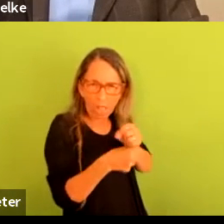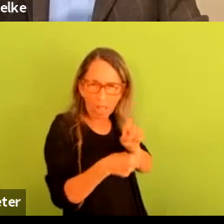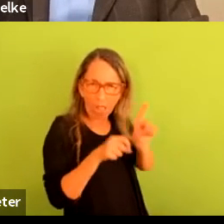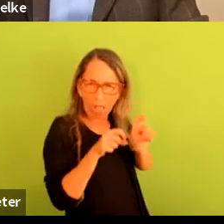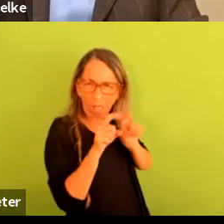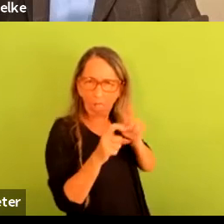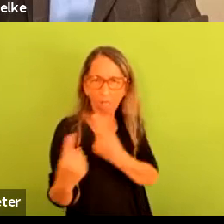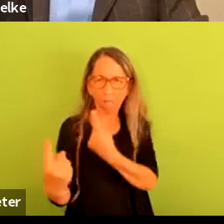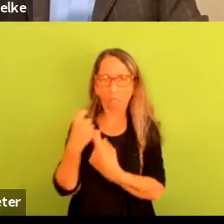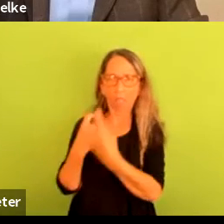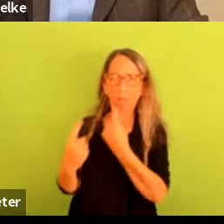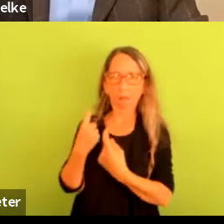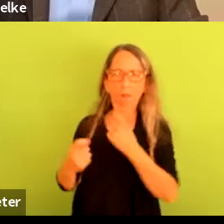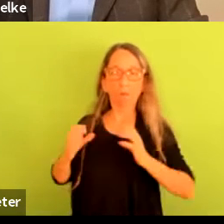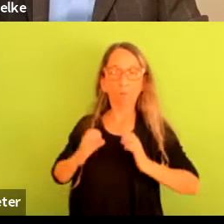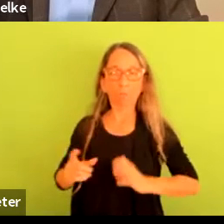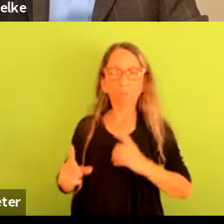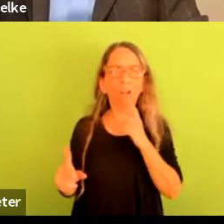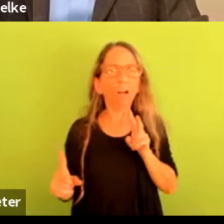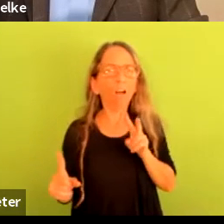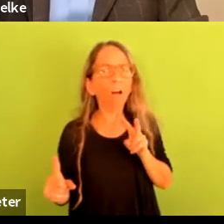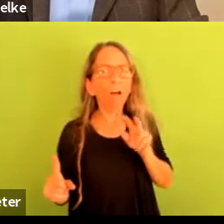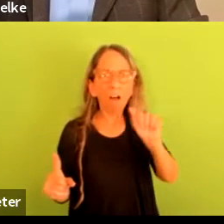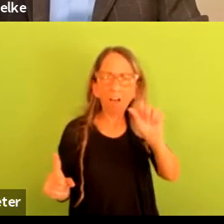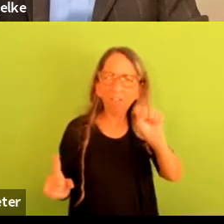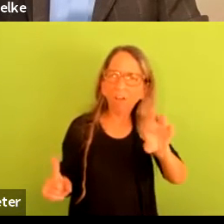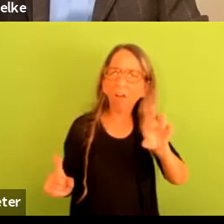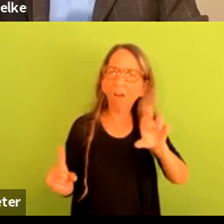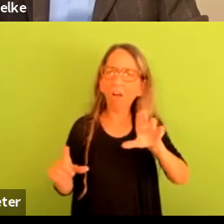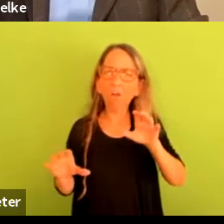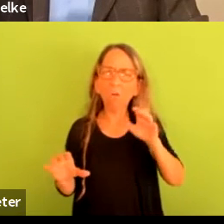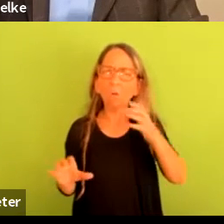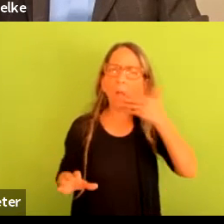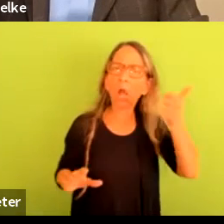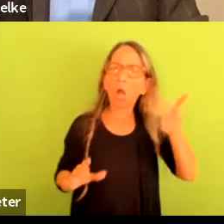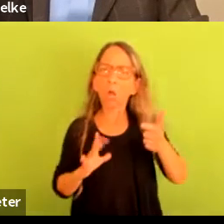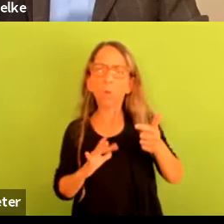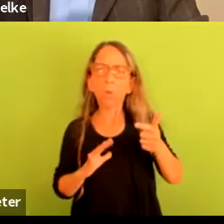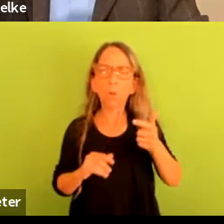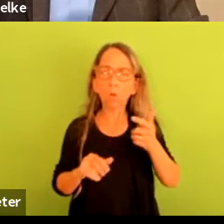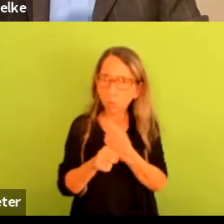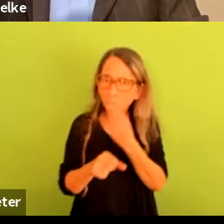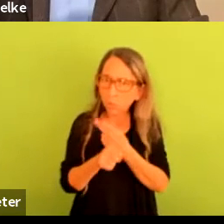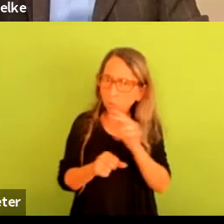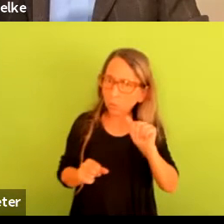say, oh, ASR tends to perform a little better, right? Are you using ASR or